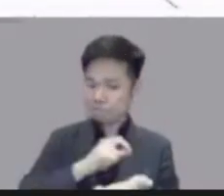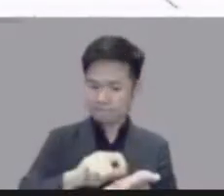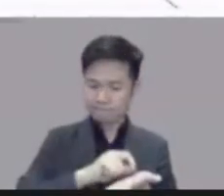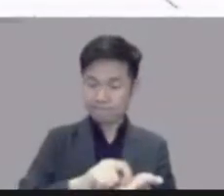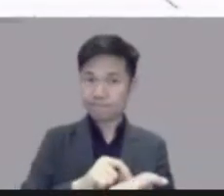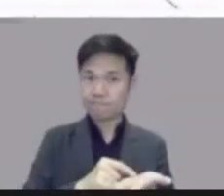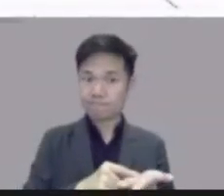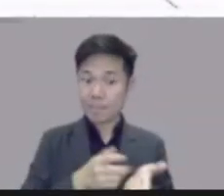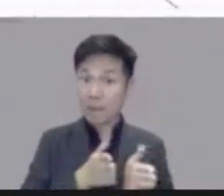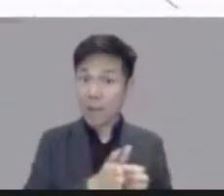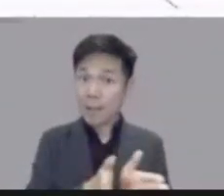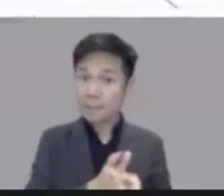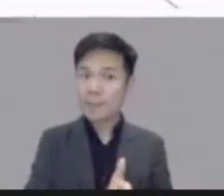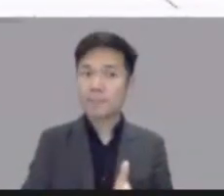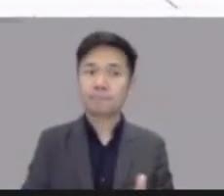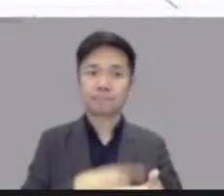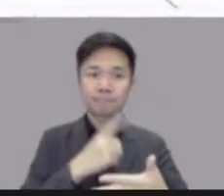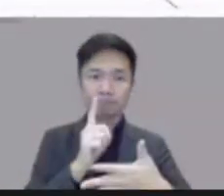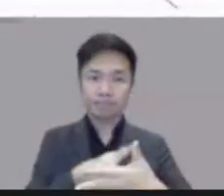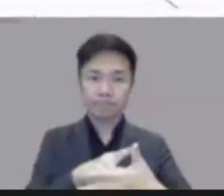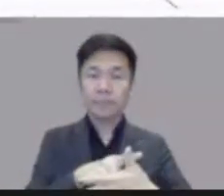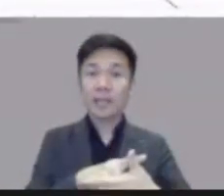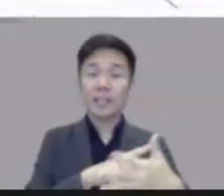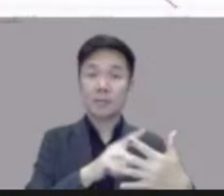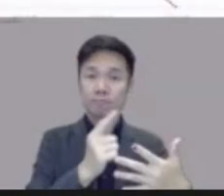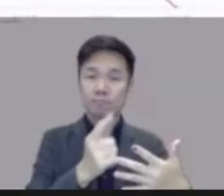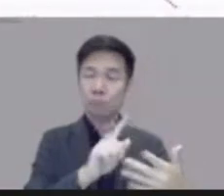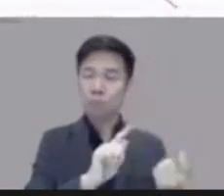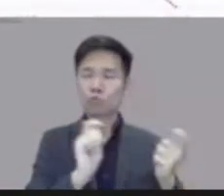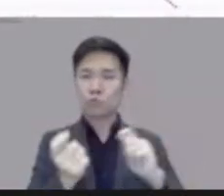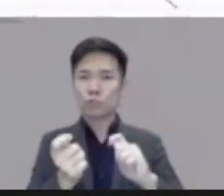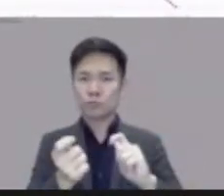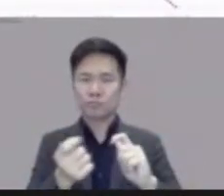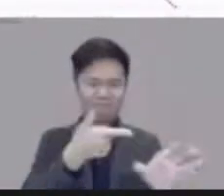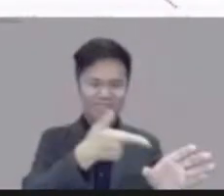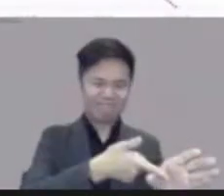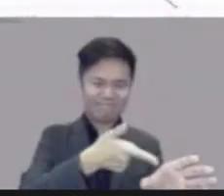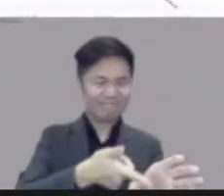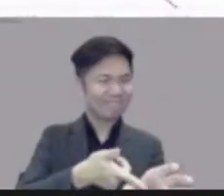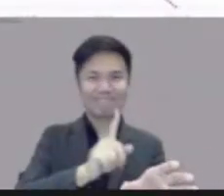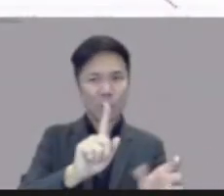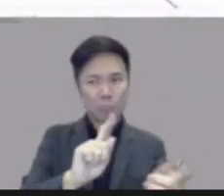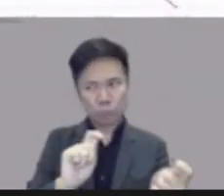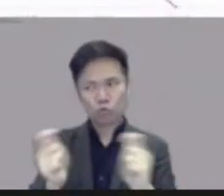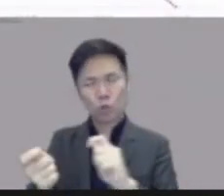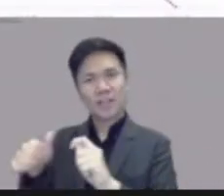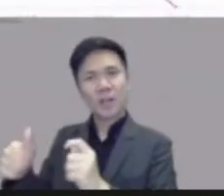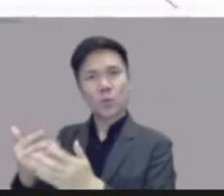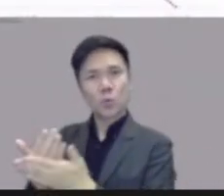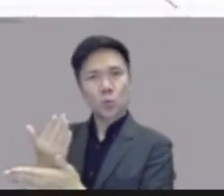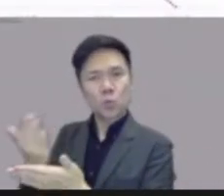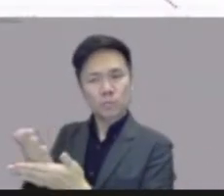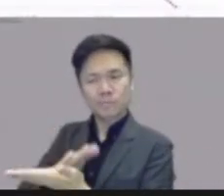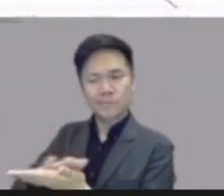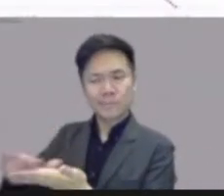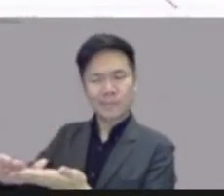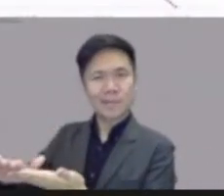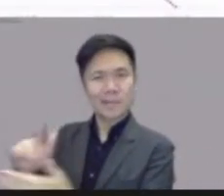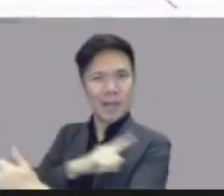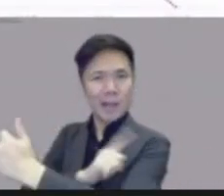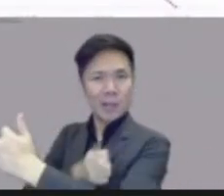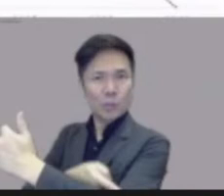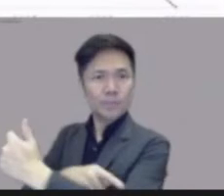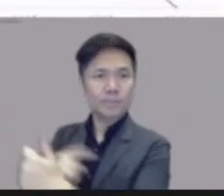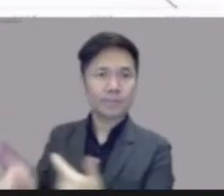accelerating of energy transitions to realize the potential of energy and resource efficiency the prioritization of